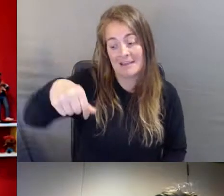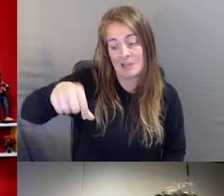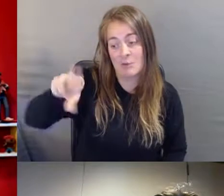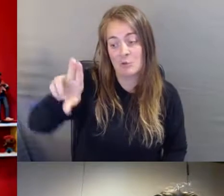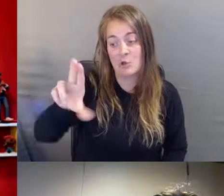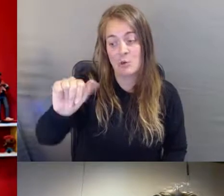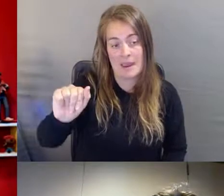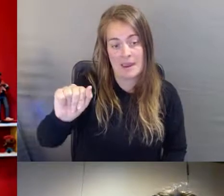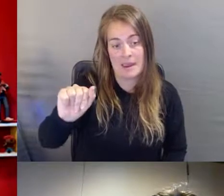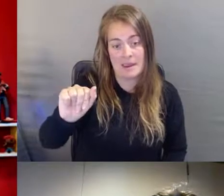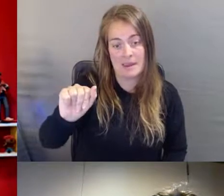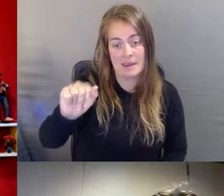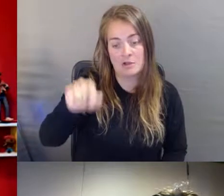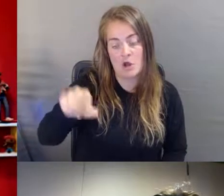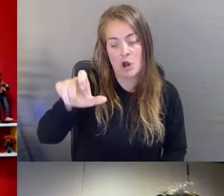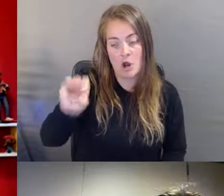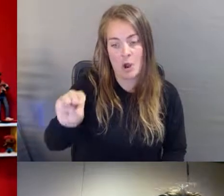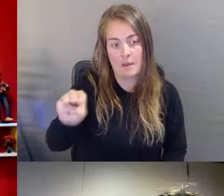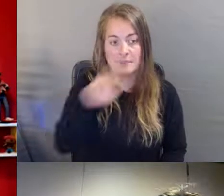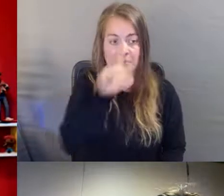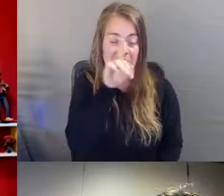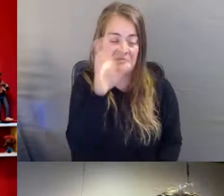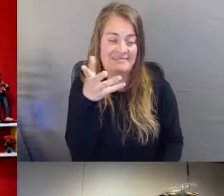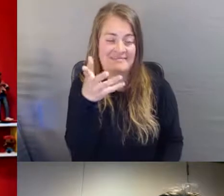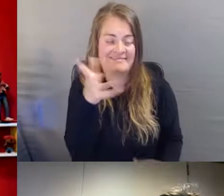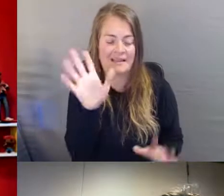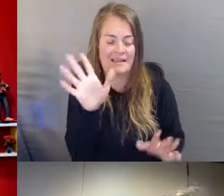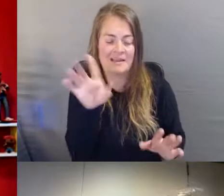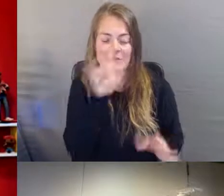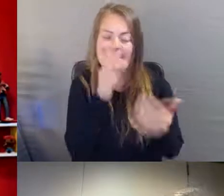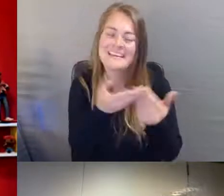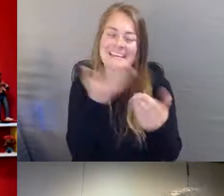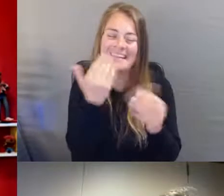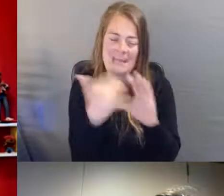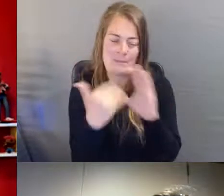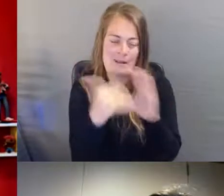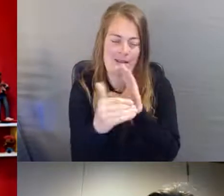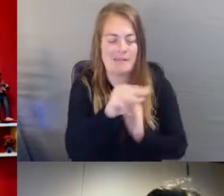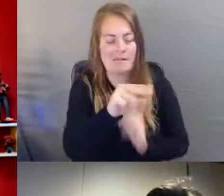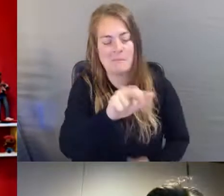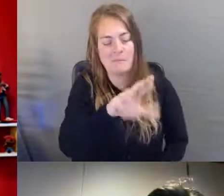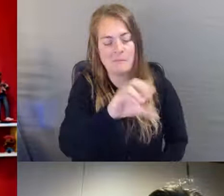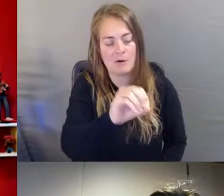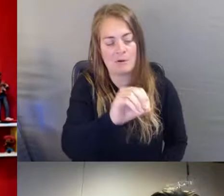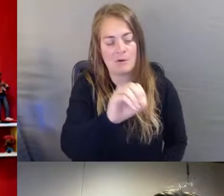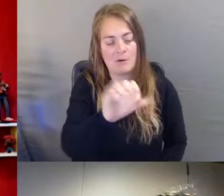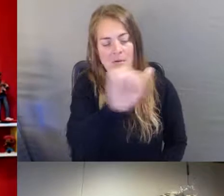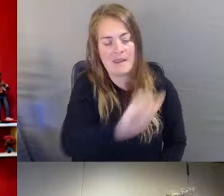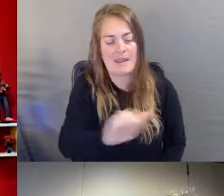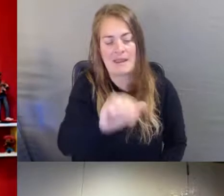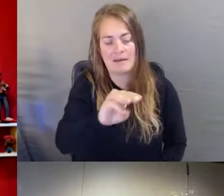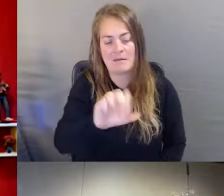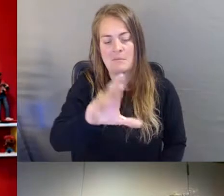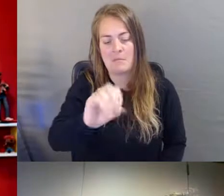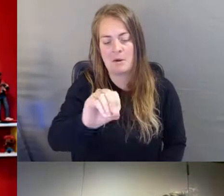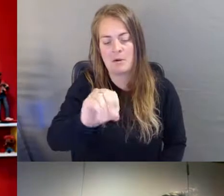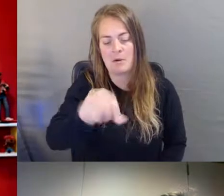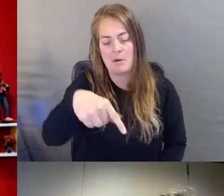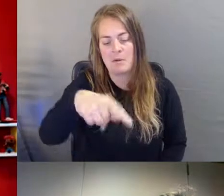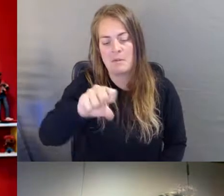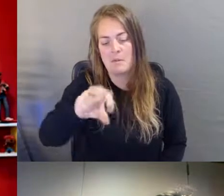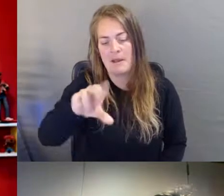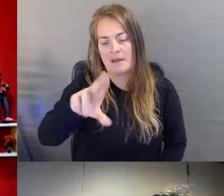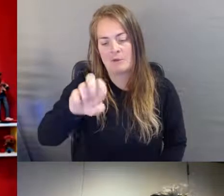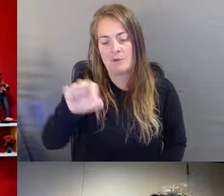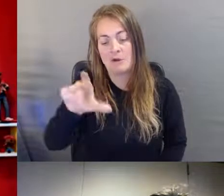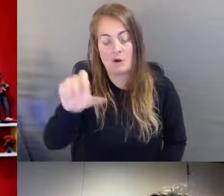PASQUA.com, MarcoPasqua.com. So it's a pretty easy email to reach out to me for. But yeah,